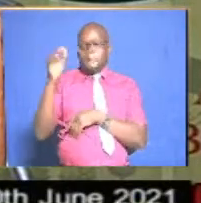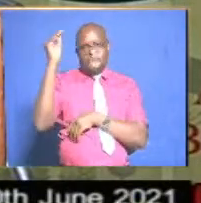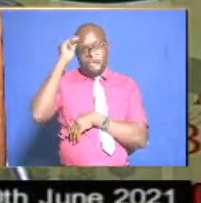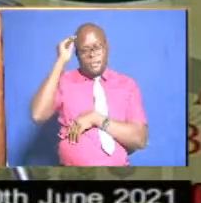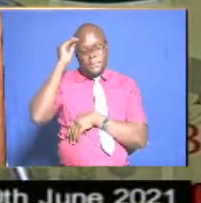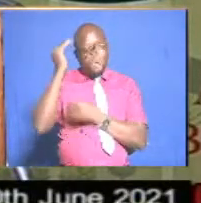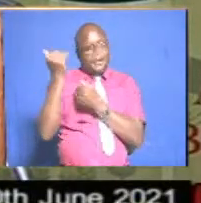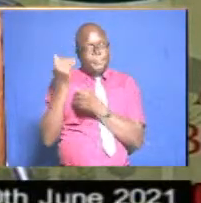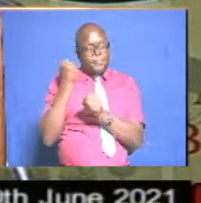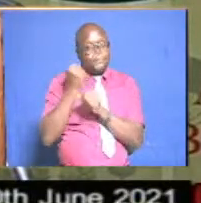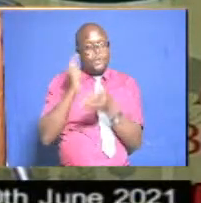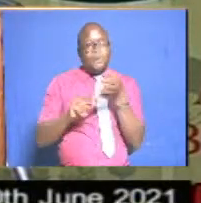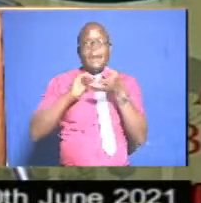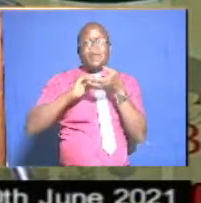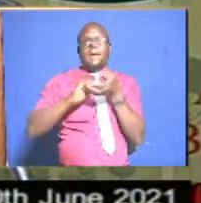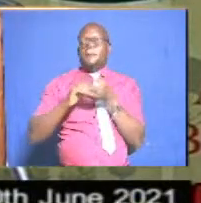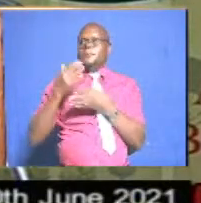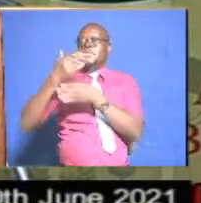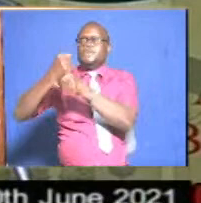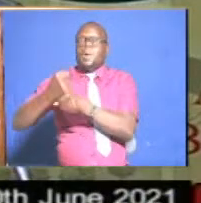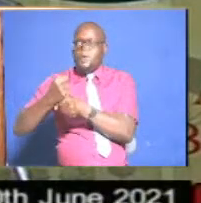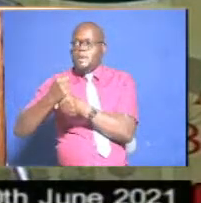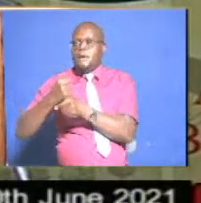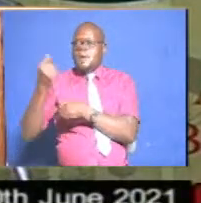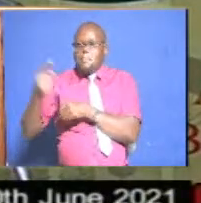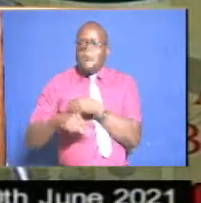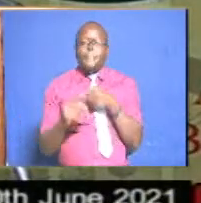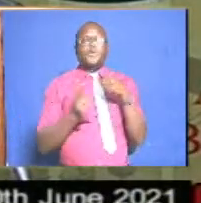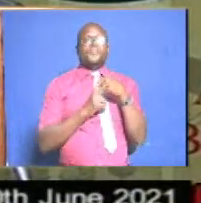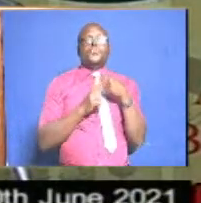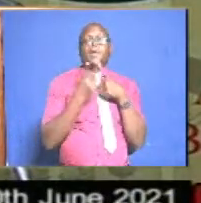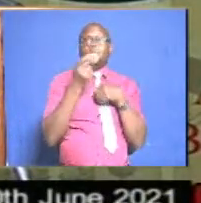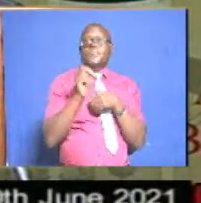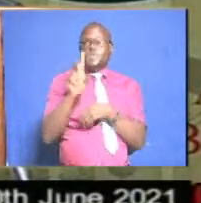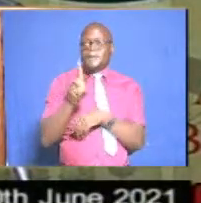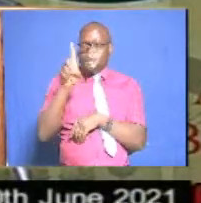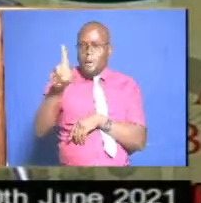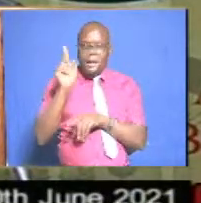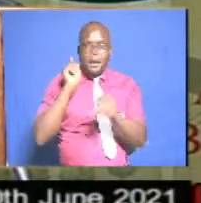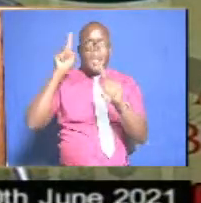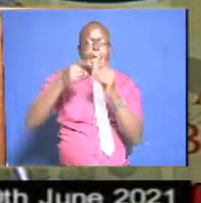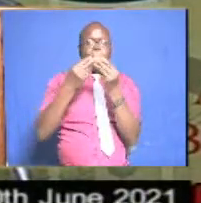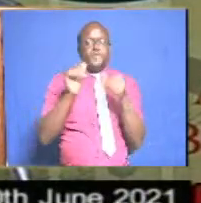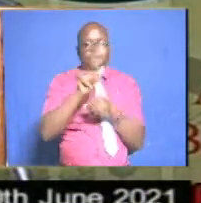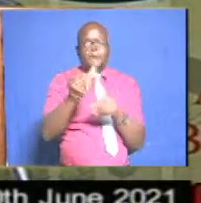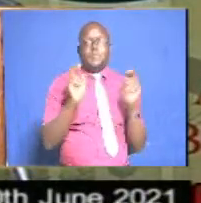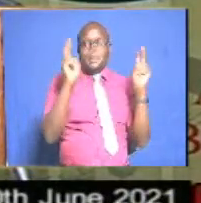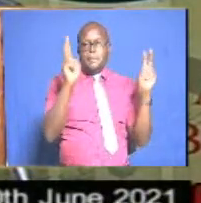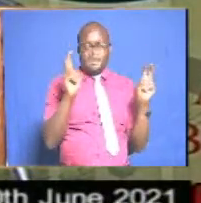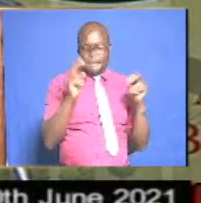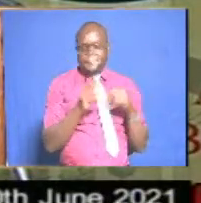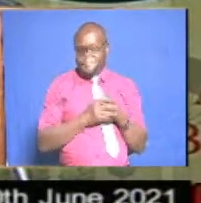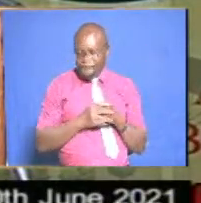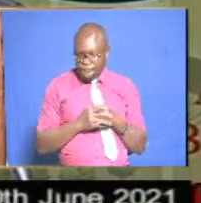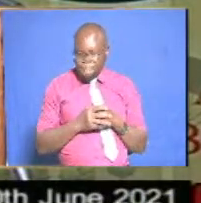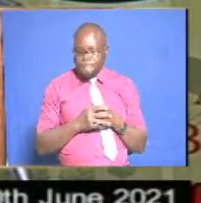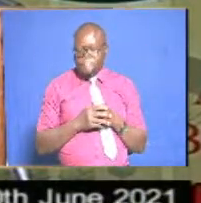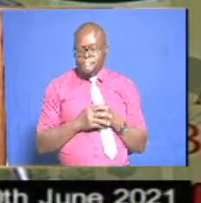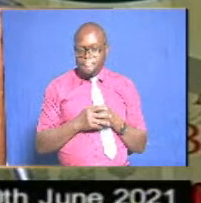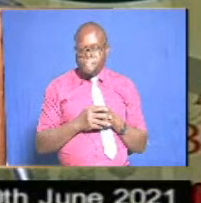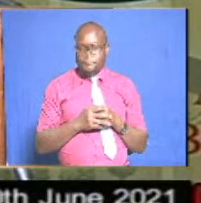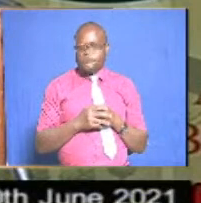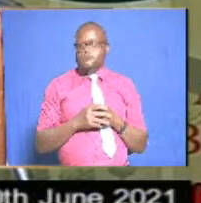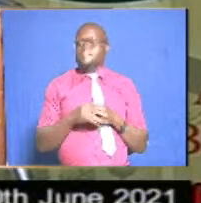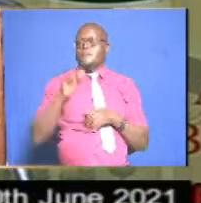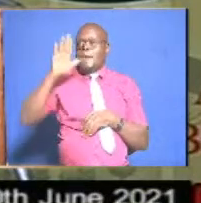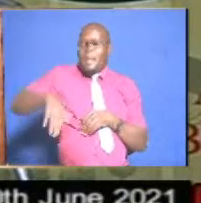is expected to engage stakeholders beginning July 2021 with a view to addressing this matter. Mr. Speaker,